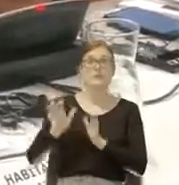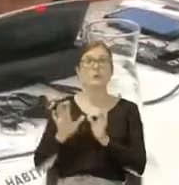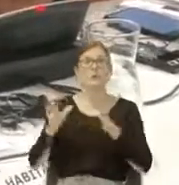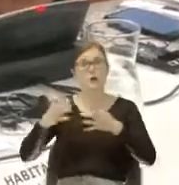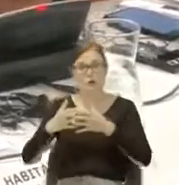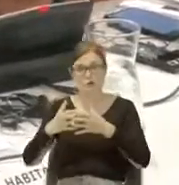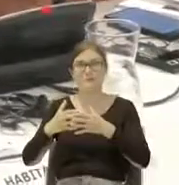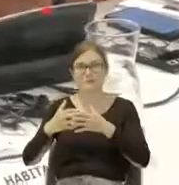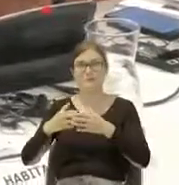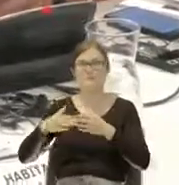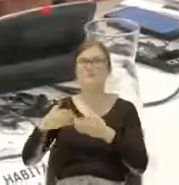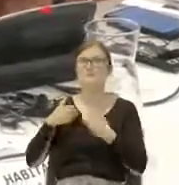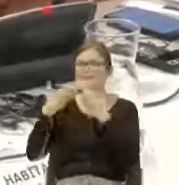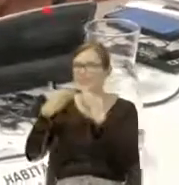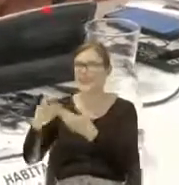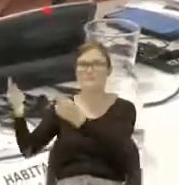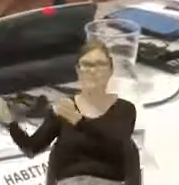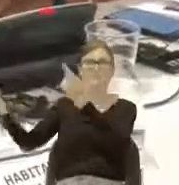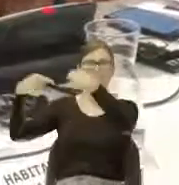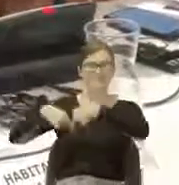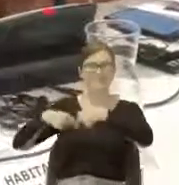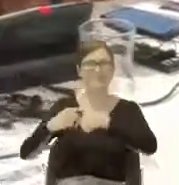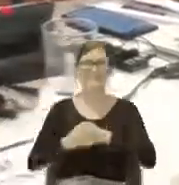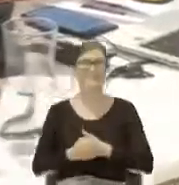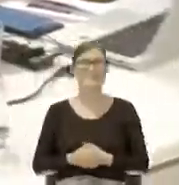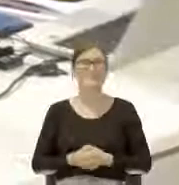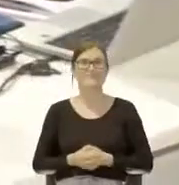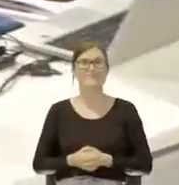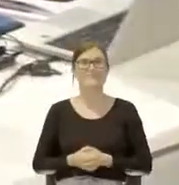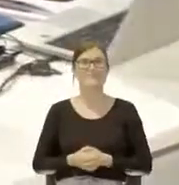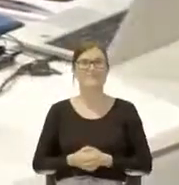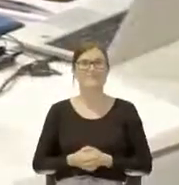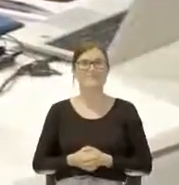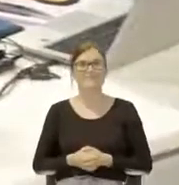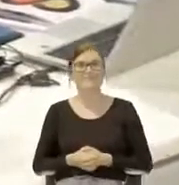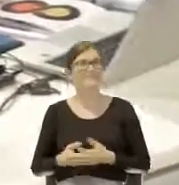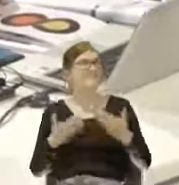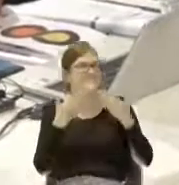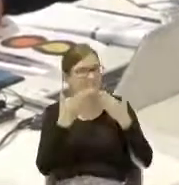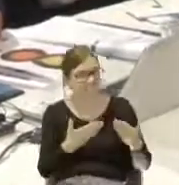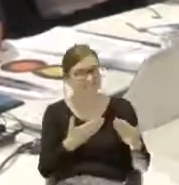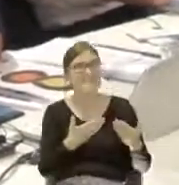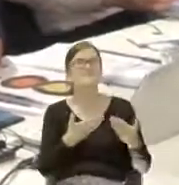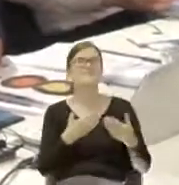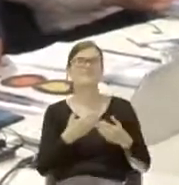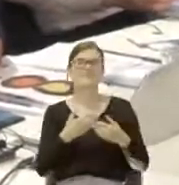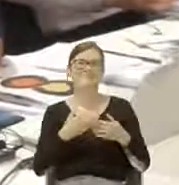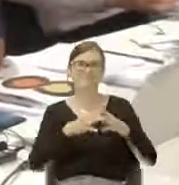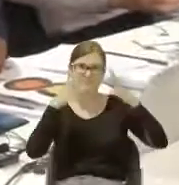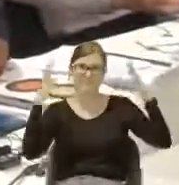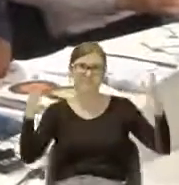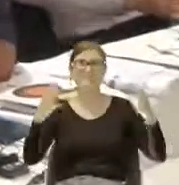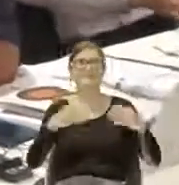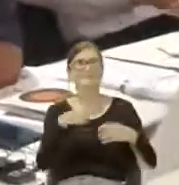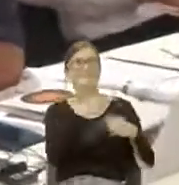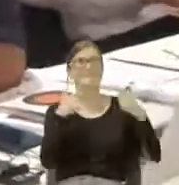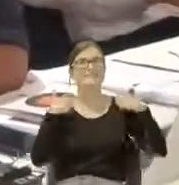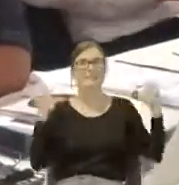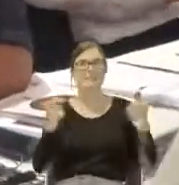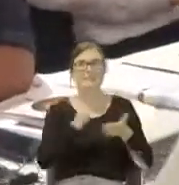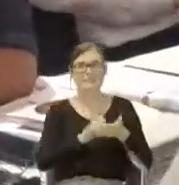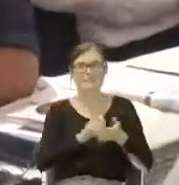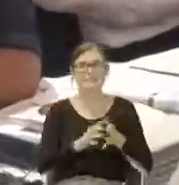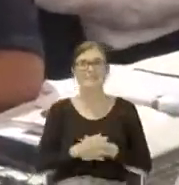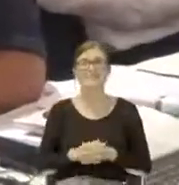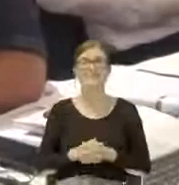much, Secretary General. I think the COVID-19 has disrupted